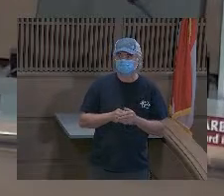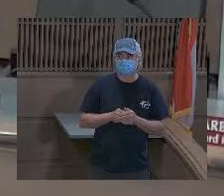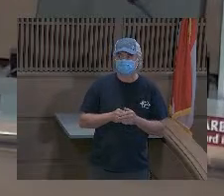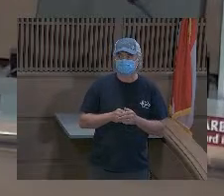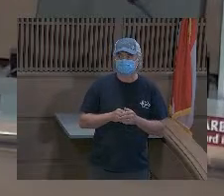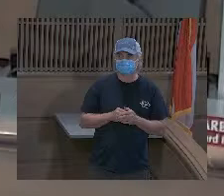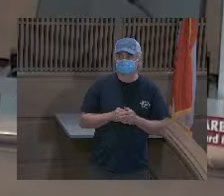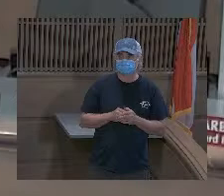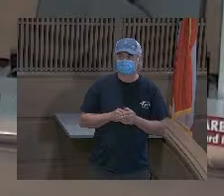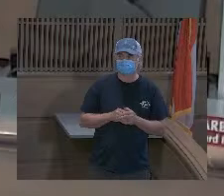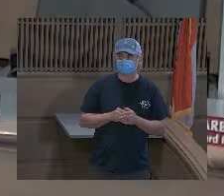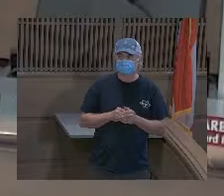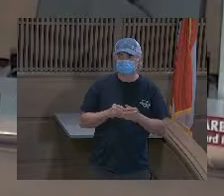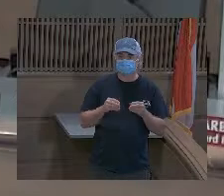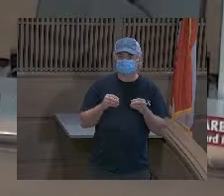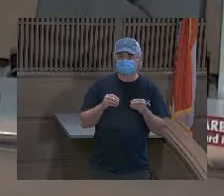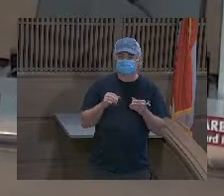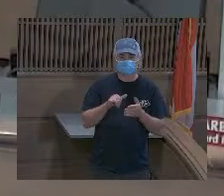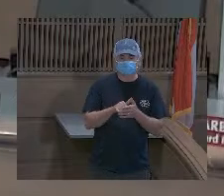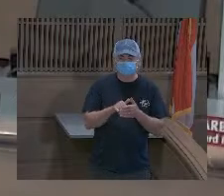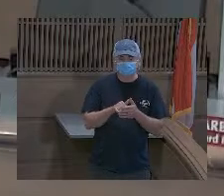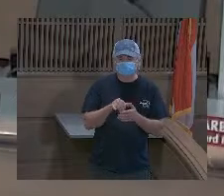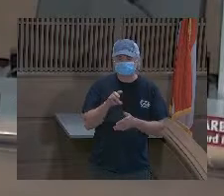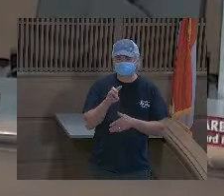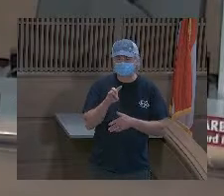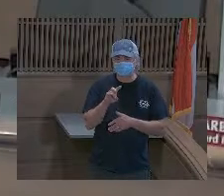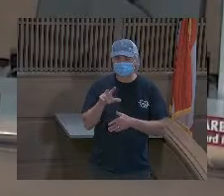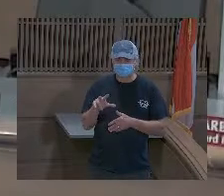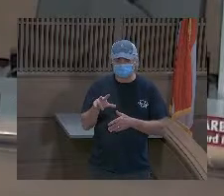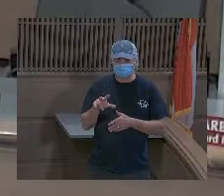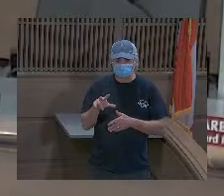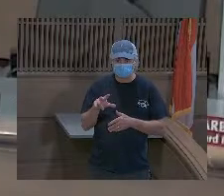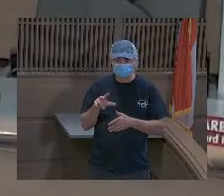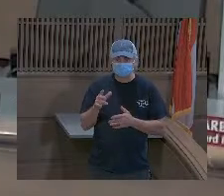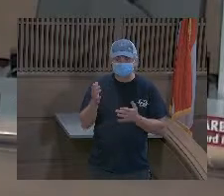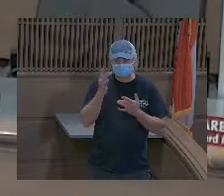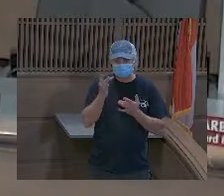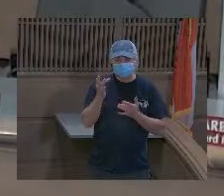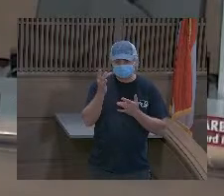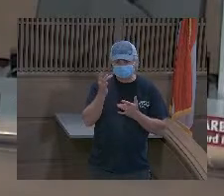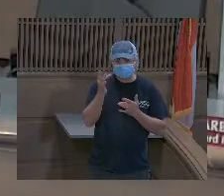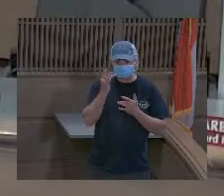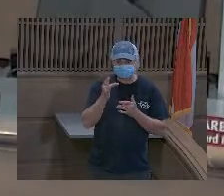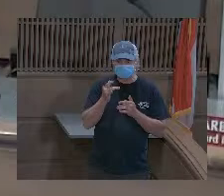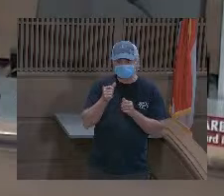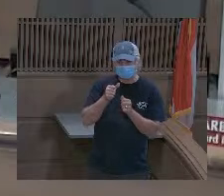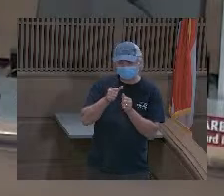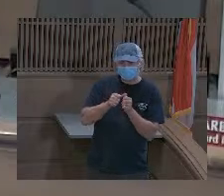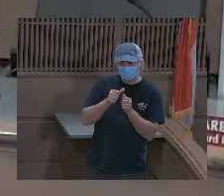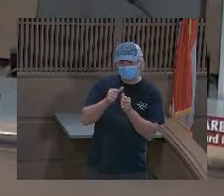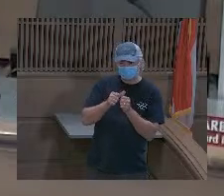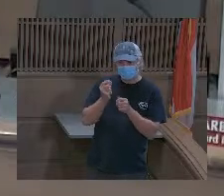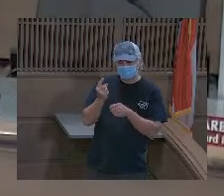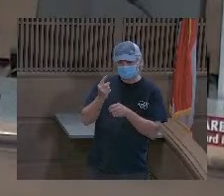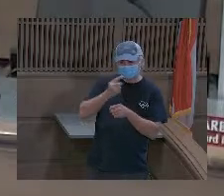73 cases every day in this county. One of the responsibilities